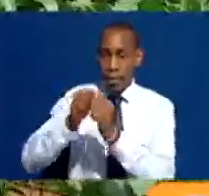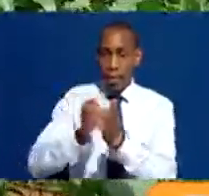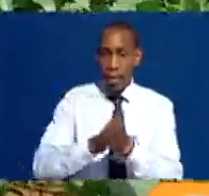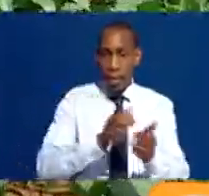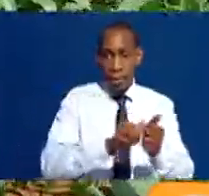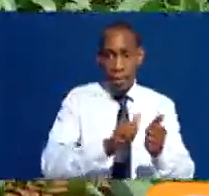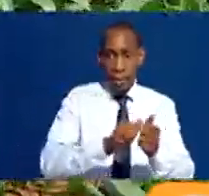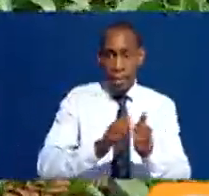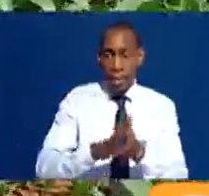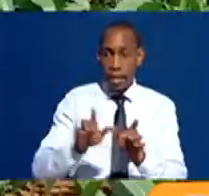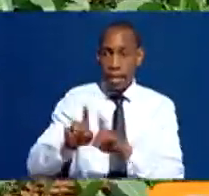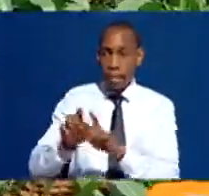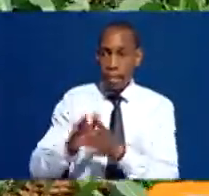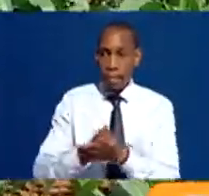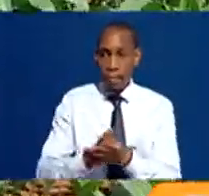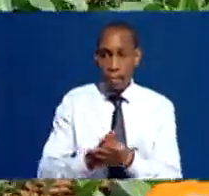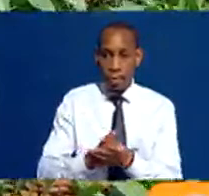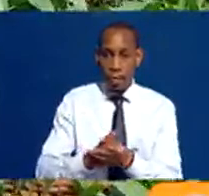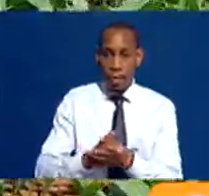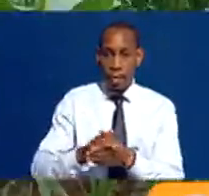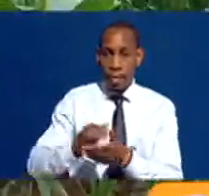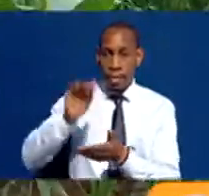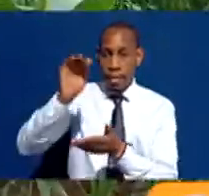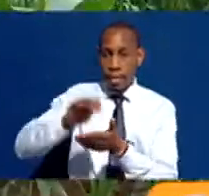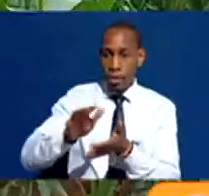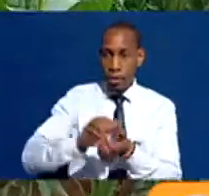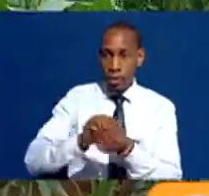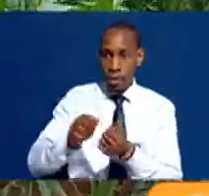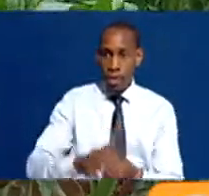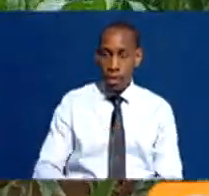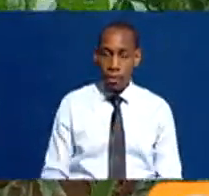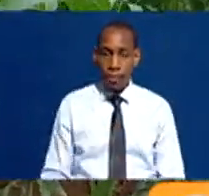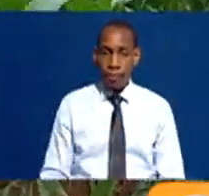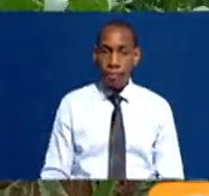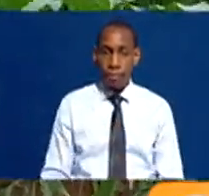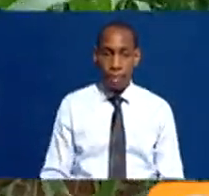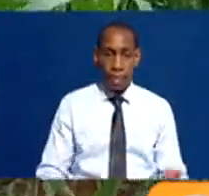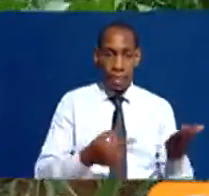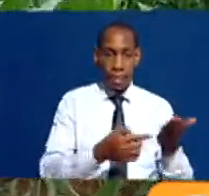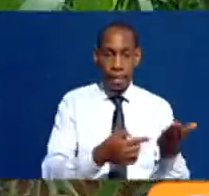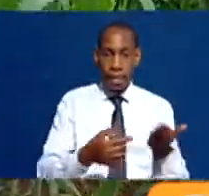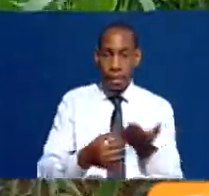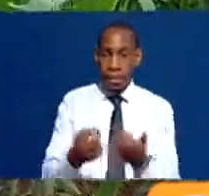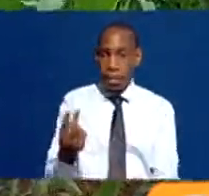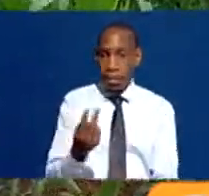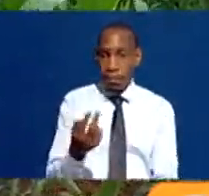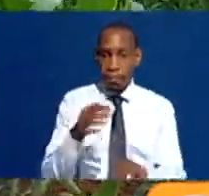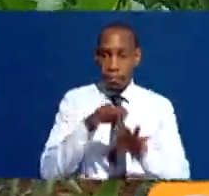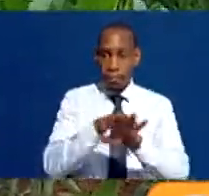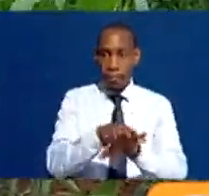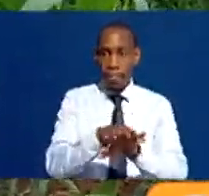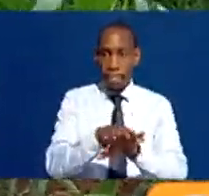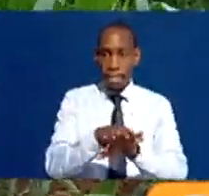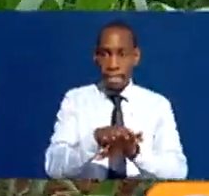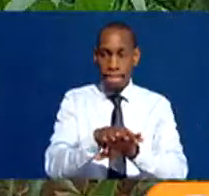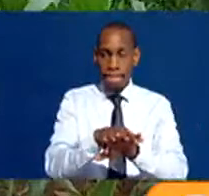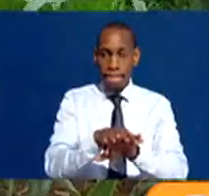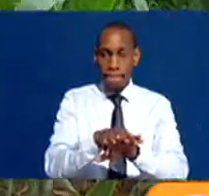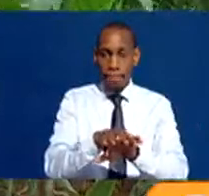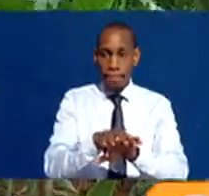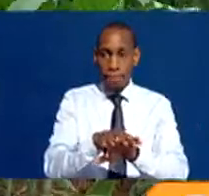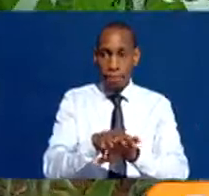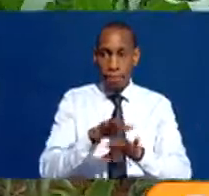they also have the ability to reduce the damage. These technologies, they'll be integrated into very